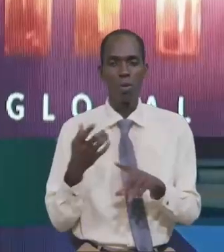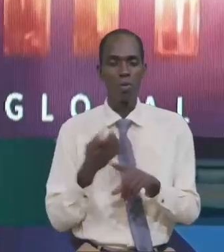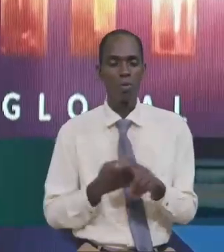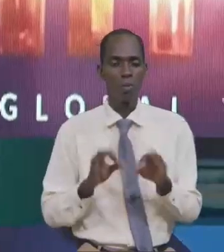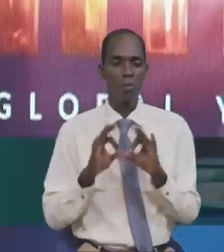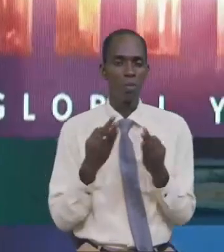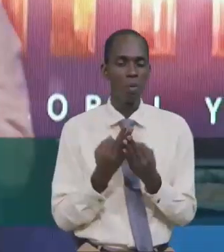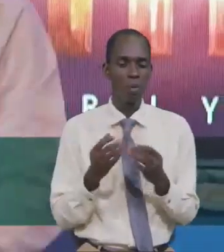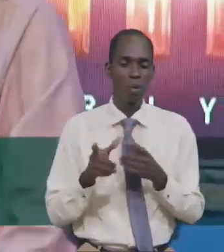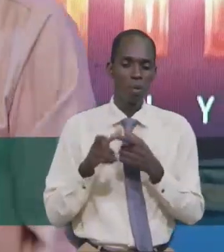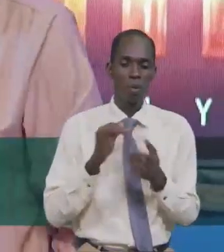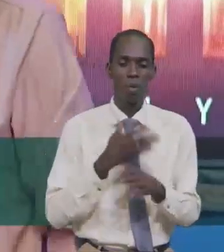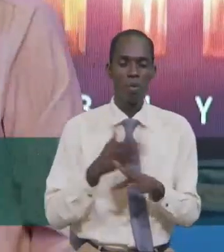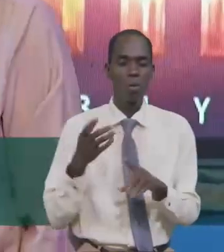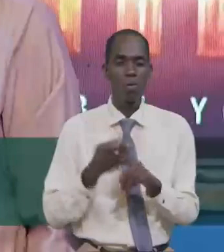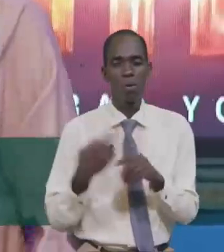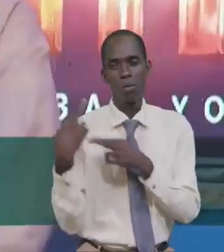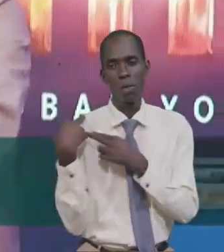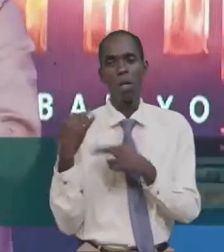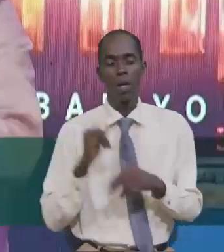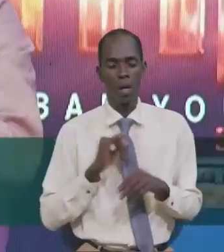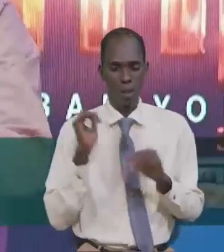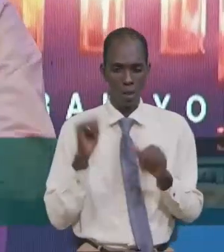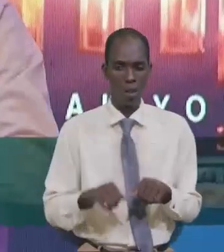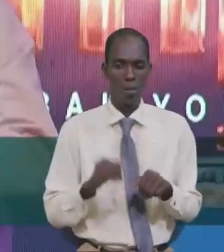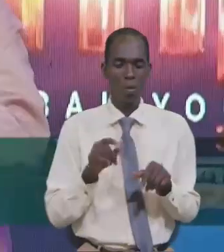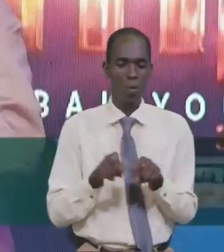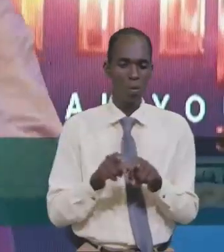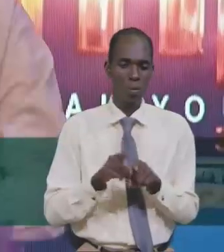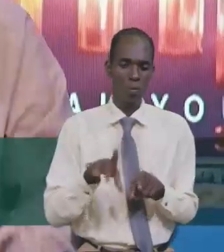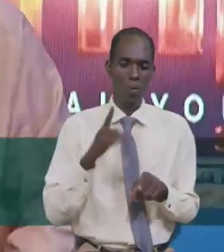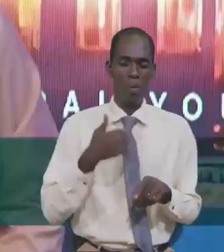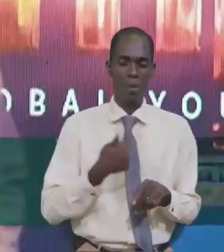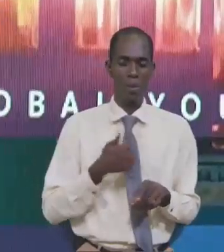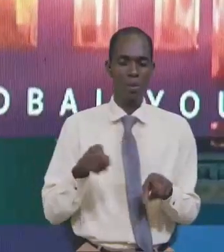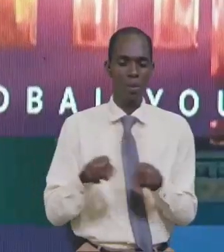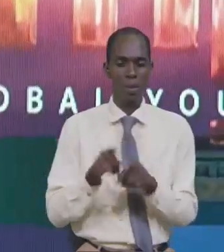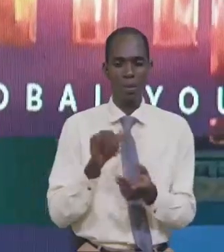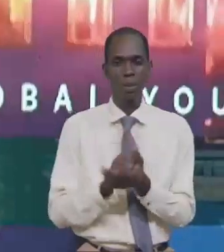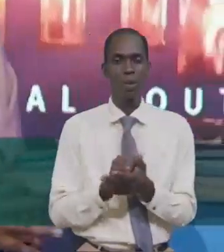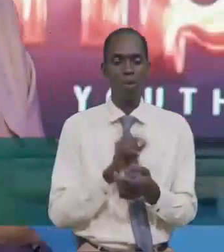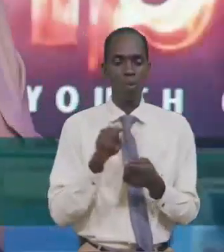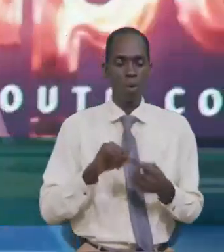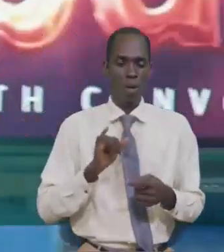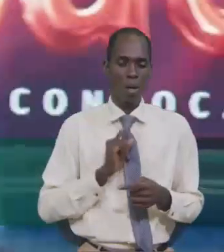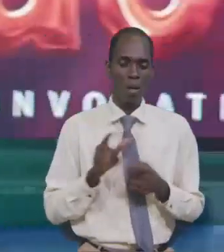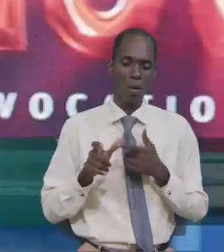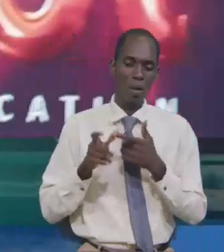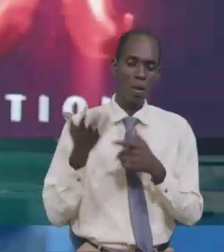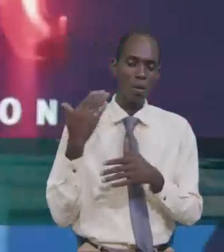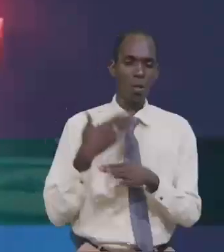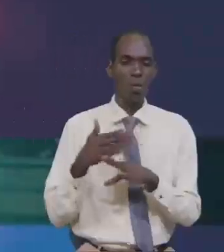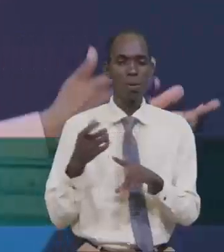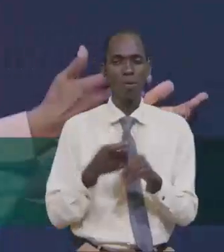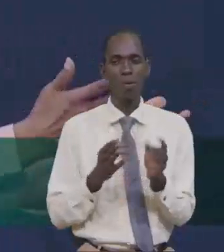school, I can identify with that. When I ran away from reality, I was a